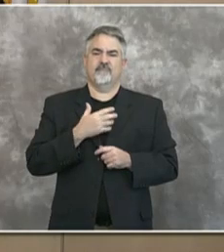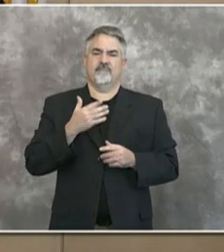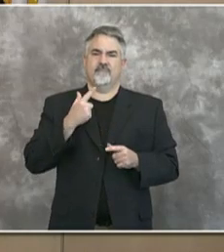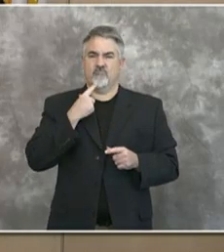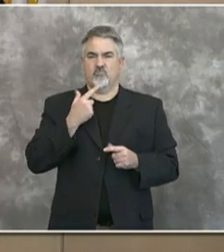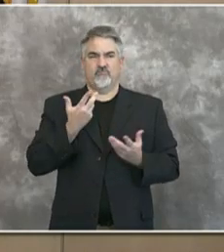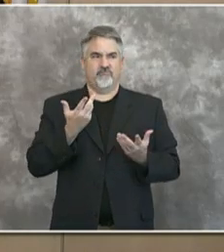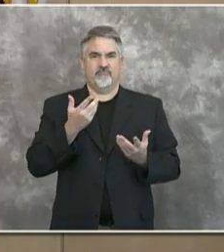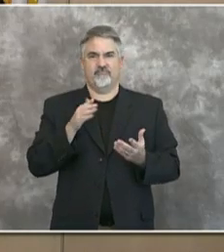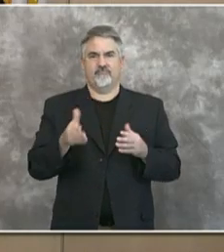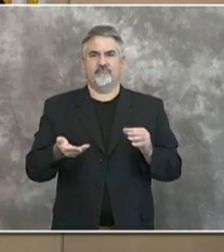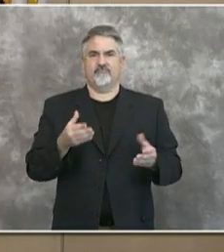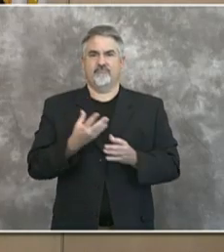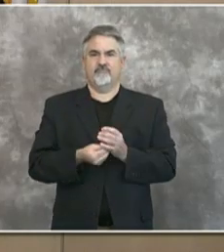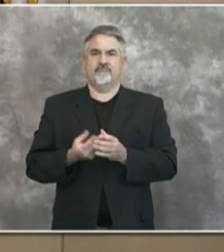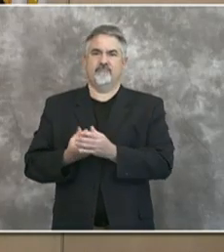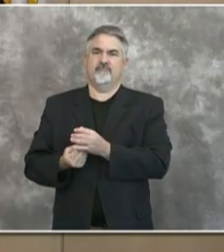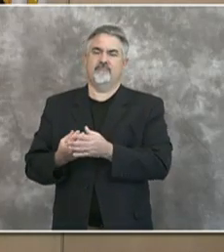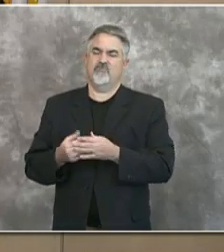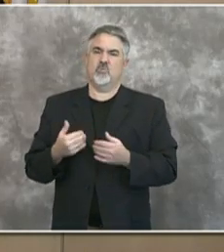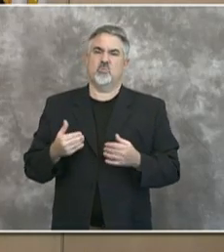individuals who have lost their lives